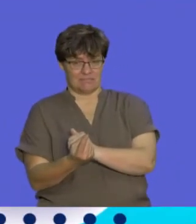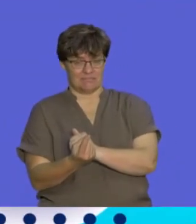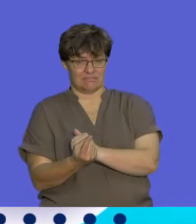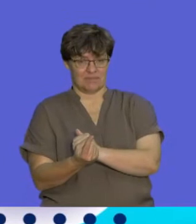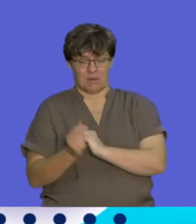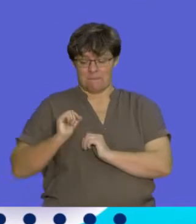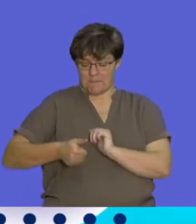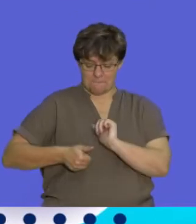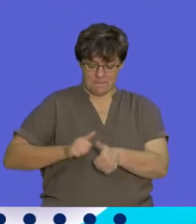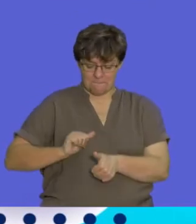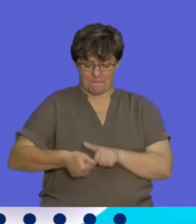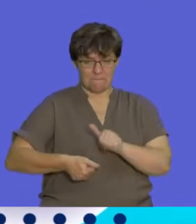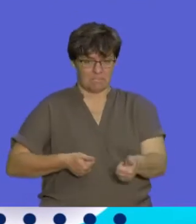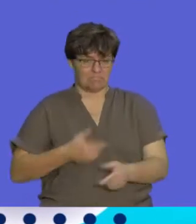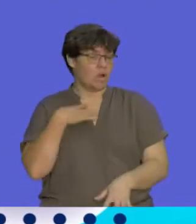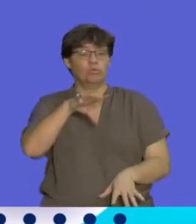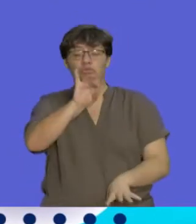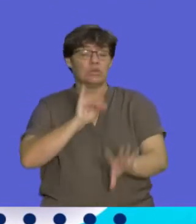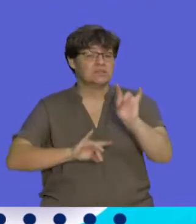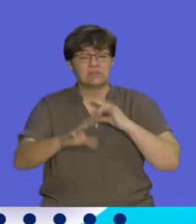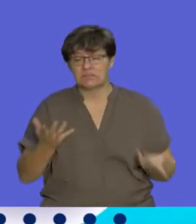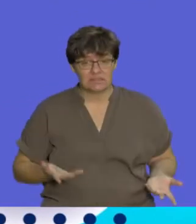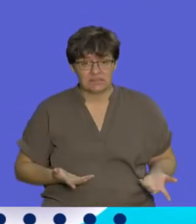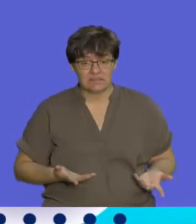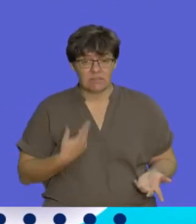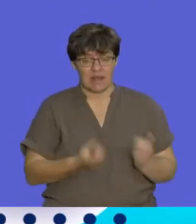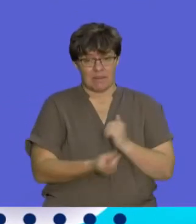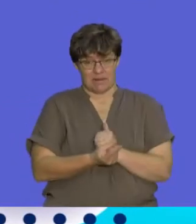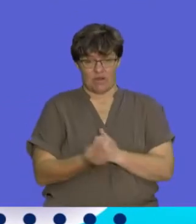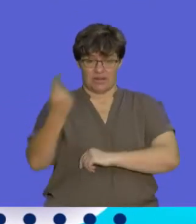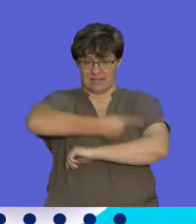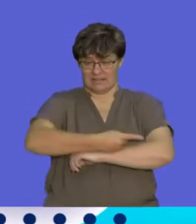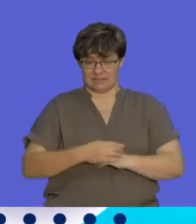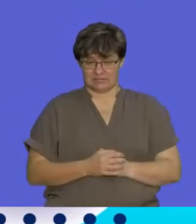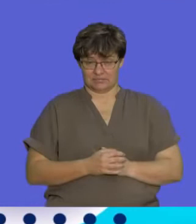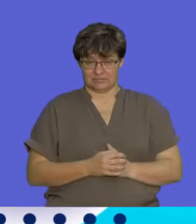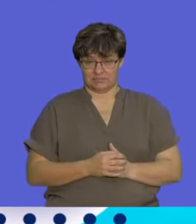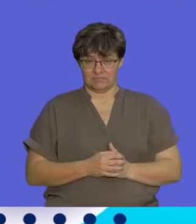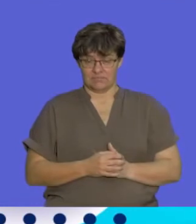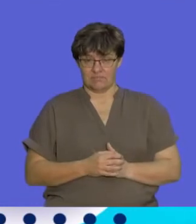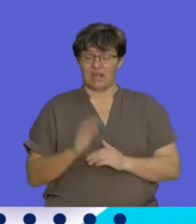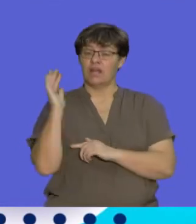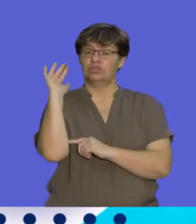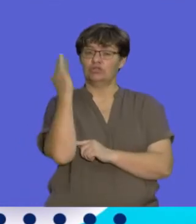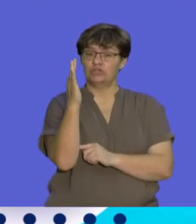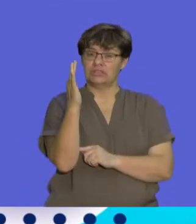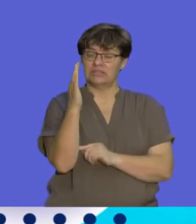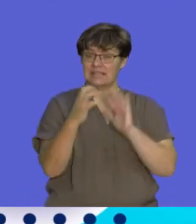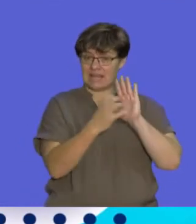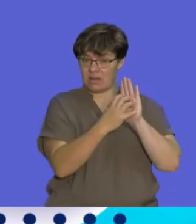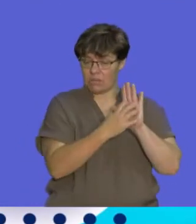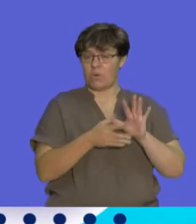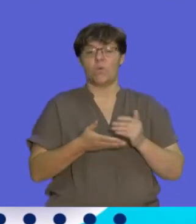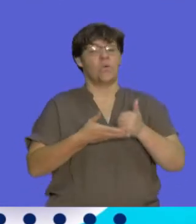on, series of choices that can take place on a particular day. And the tree diagram is very useful